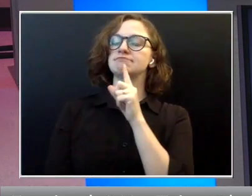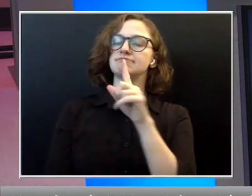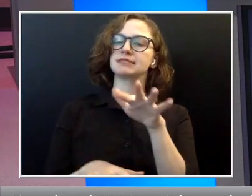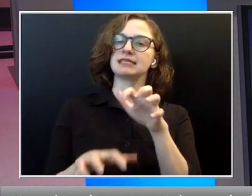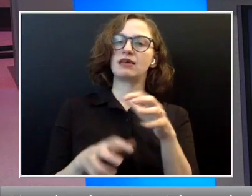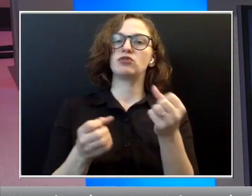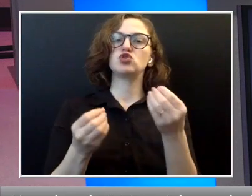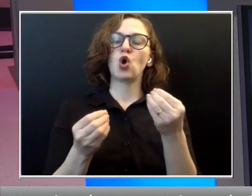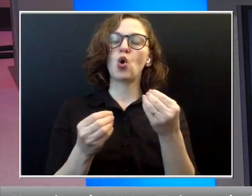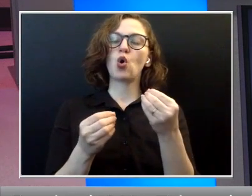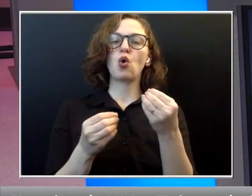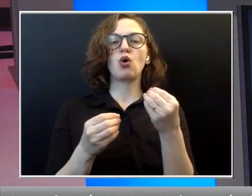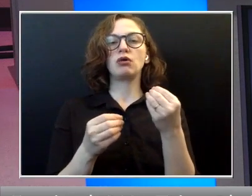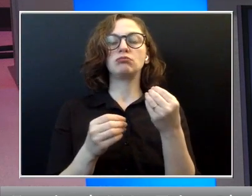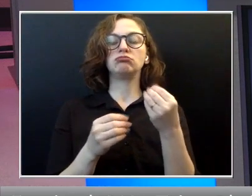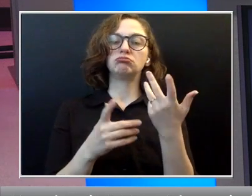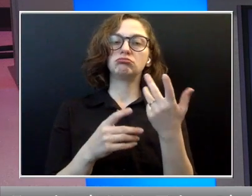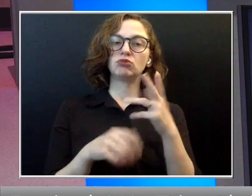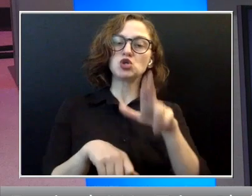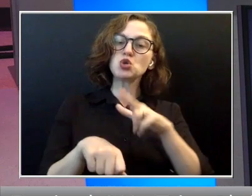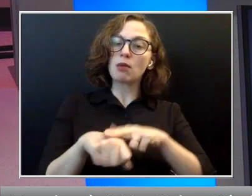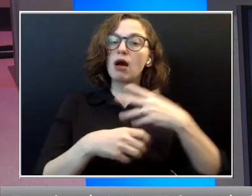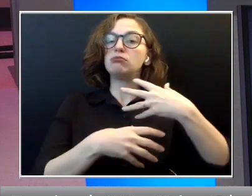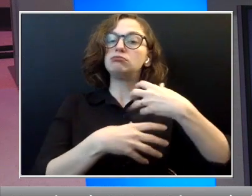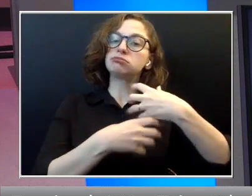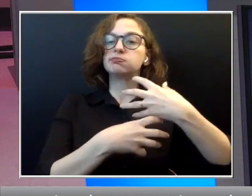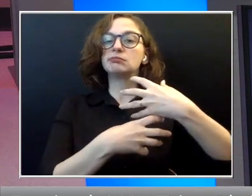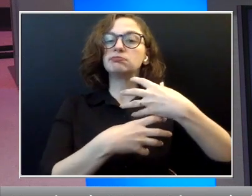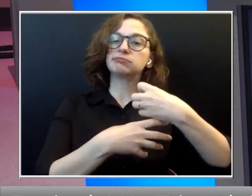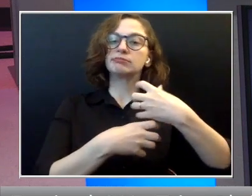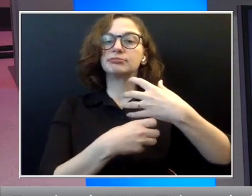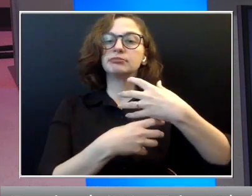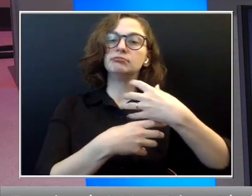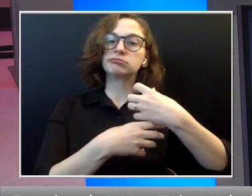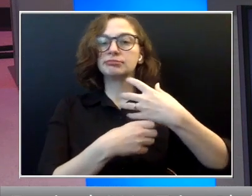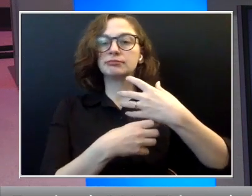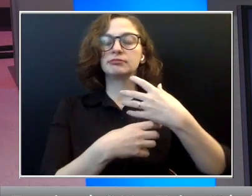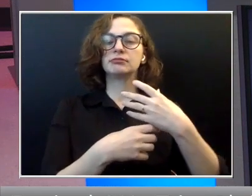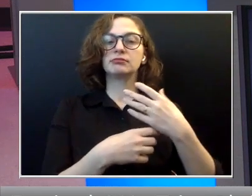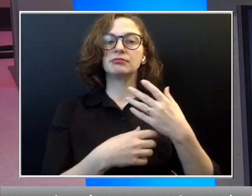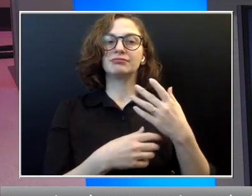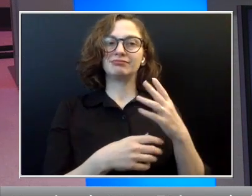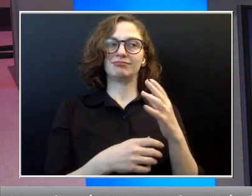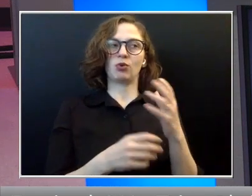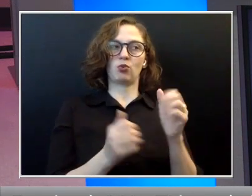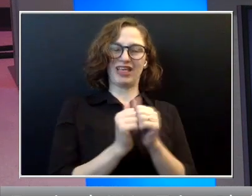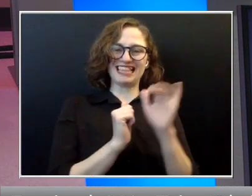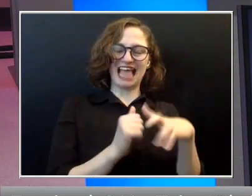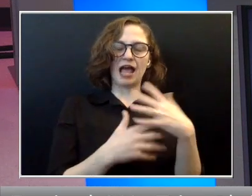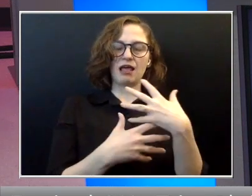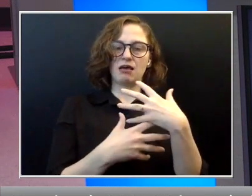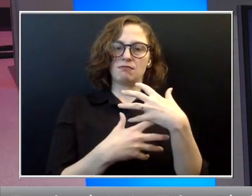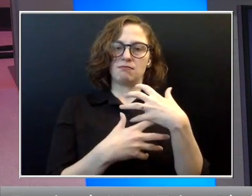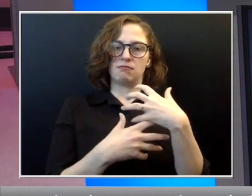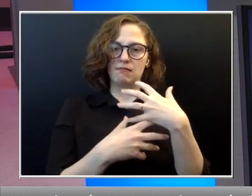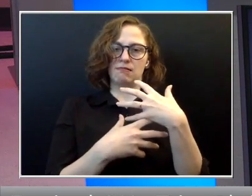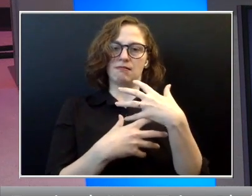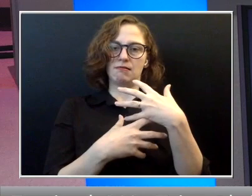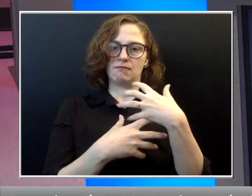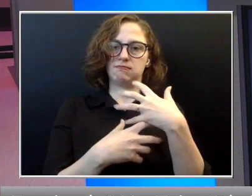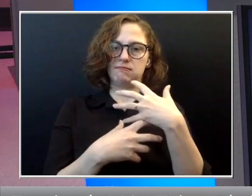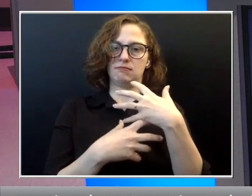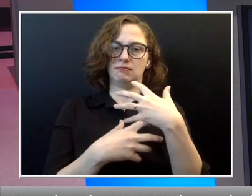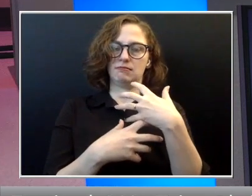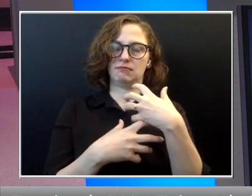stiff. chunk, like twice the size of a fist. You're right. So at what % was Rick's